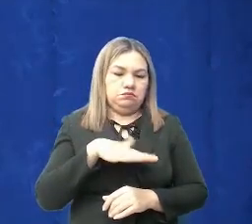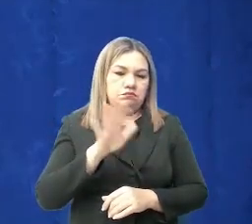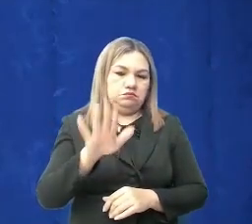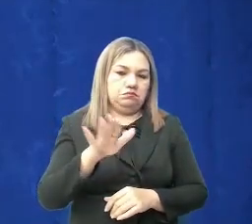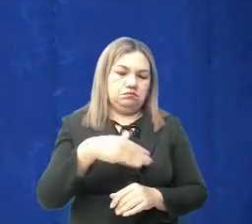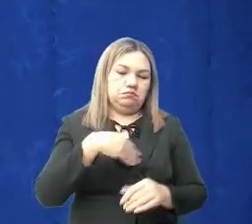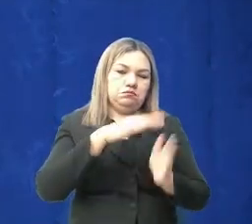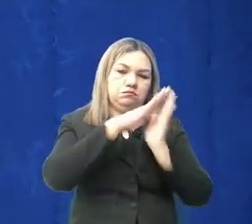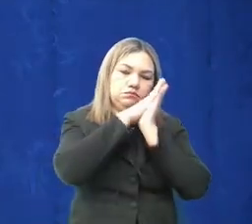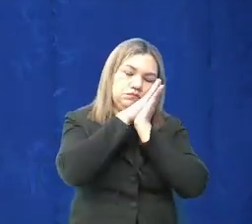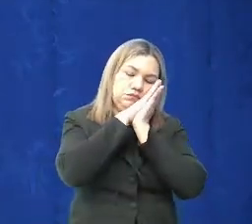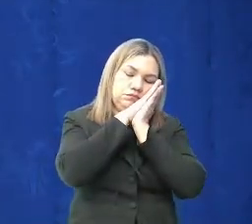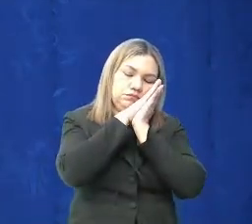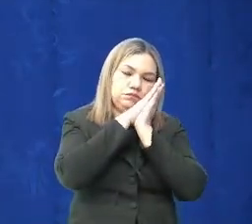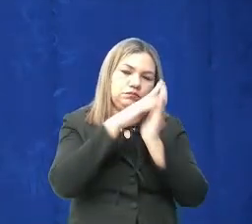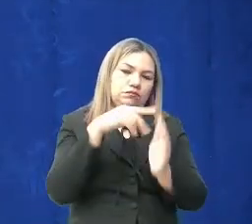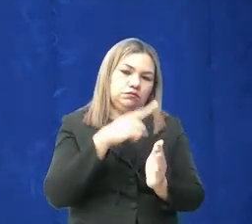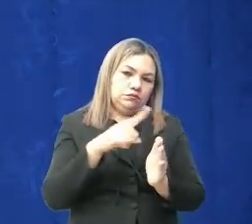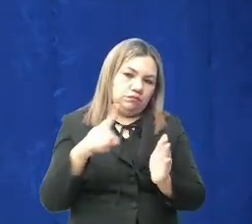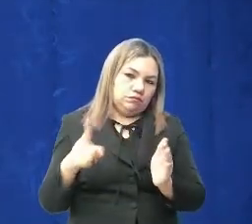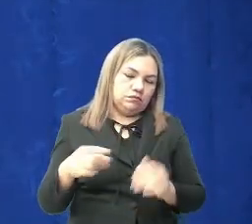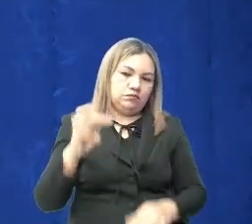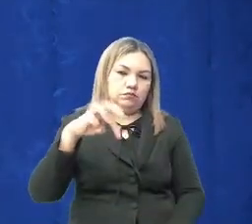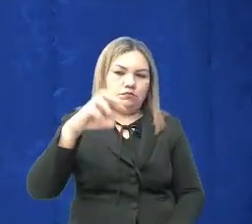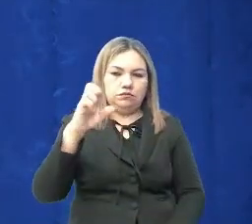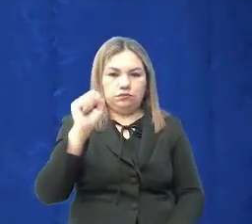calm, sleep the whole month,